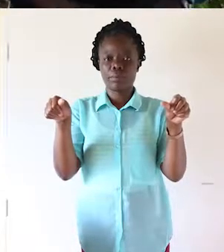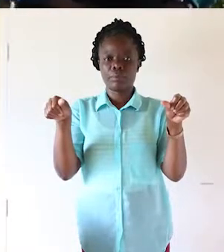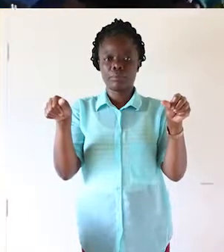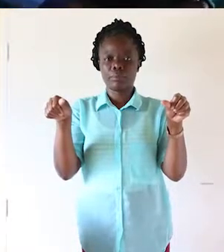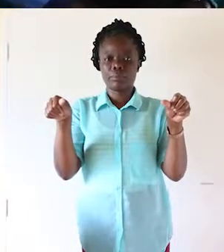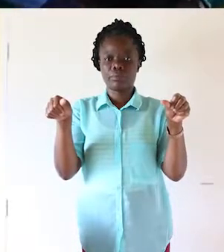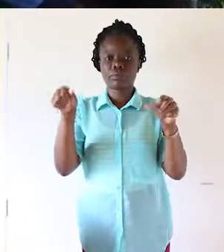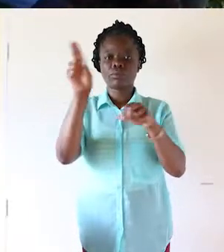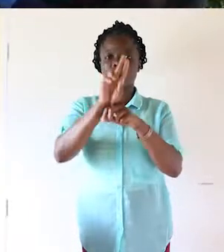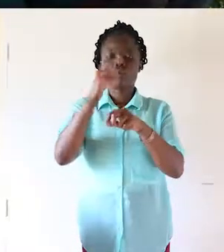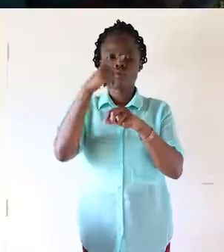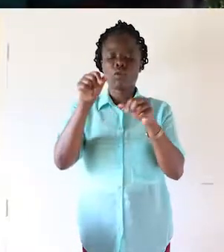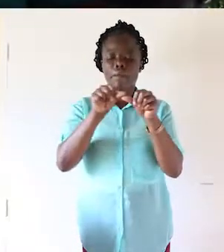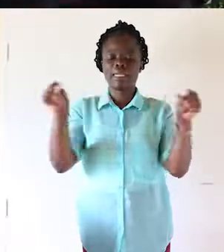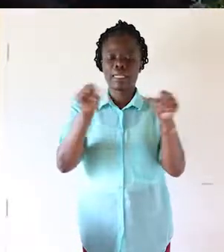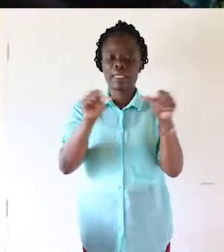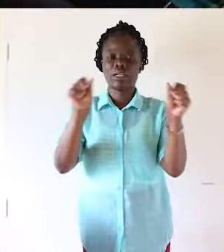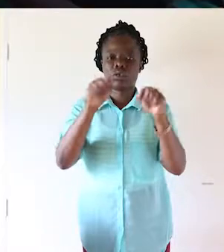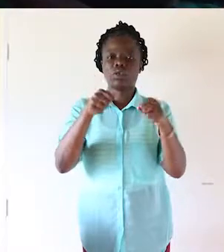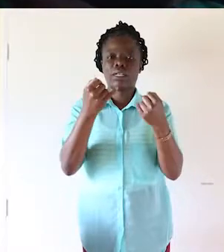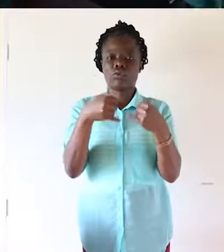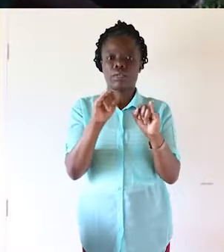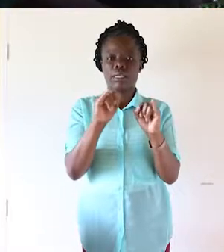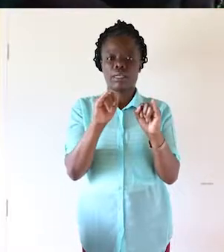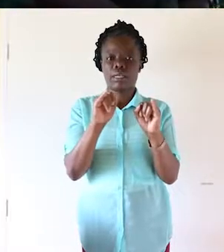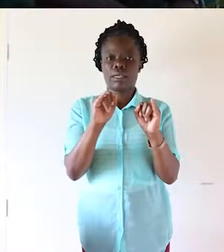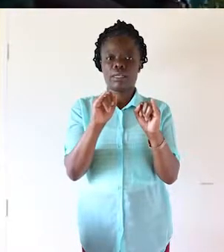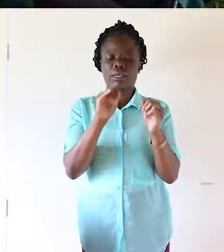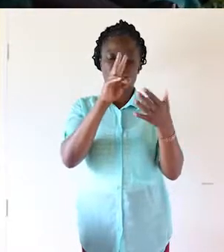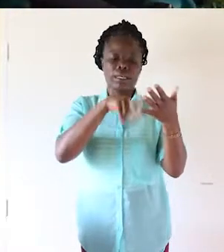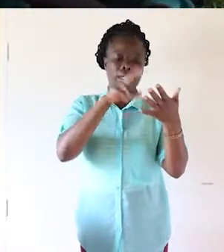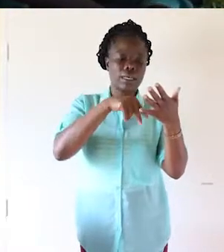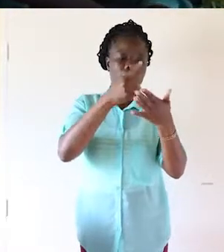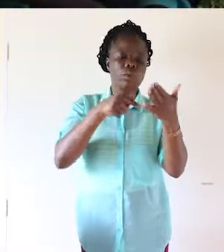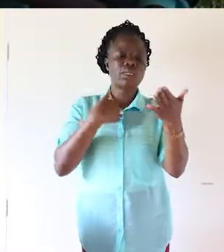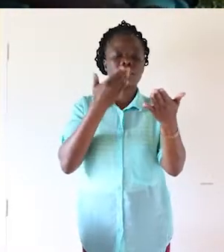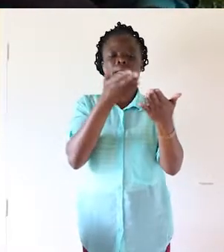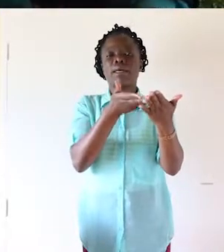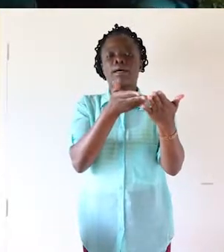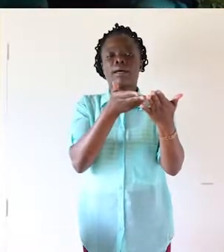This one is used for measuring. You can try and read what is there.